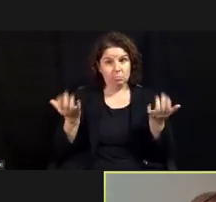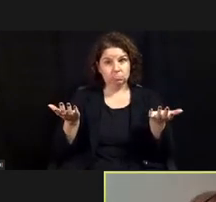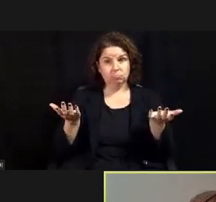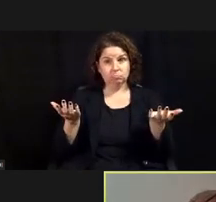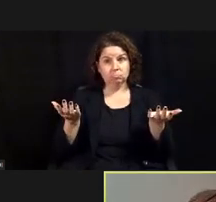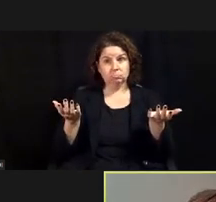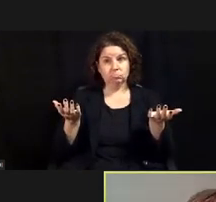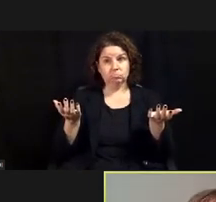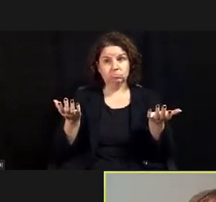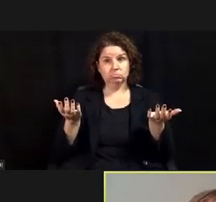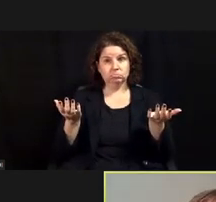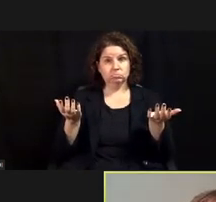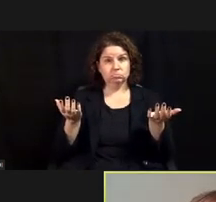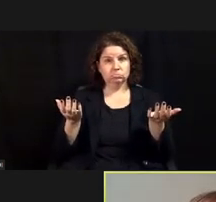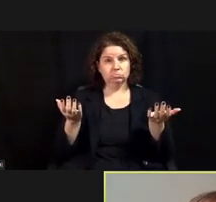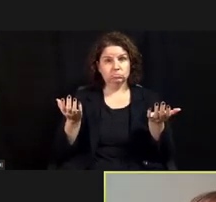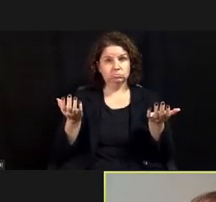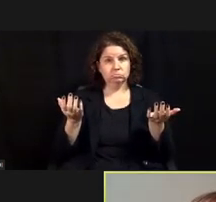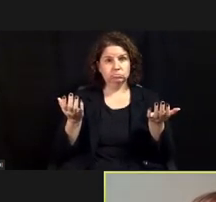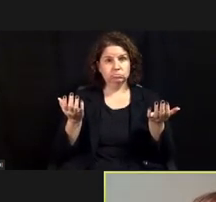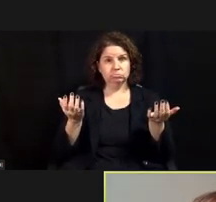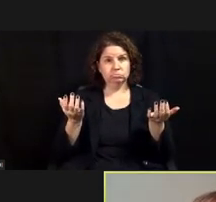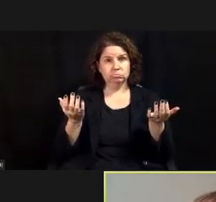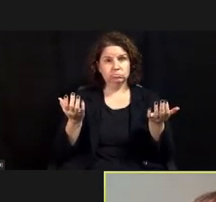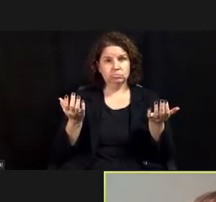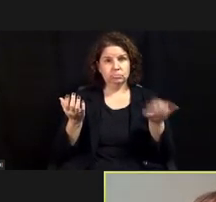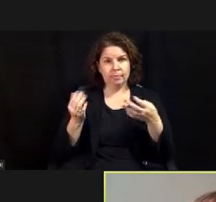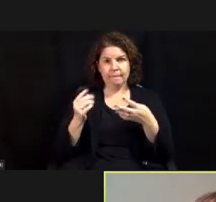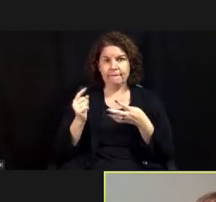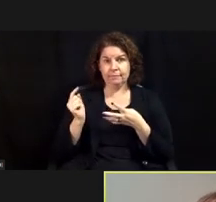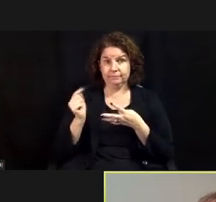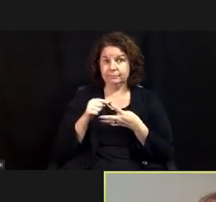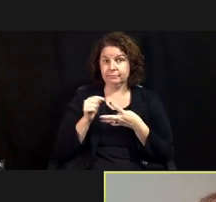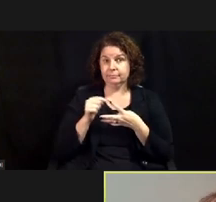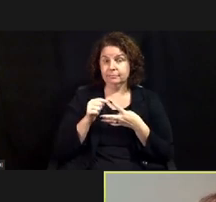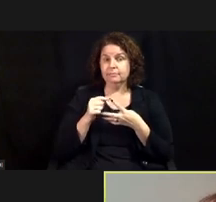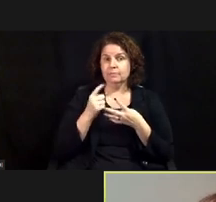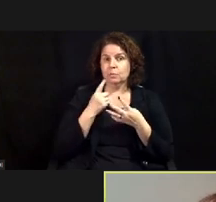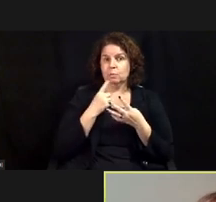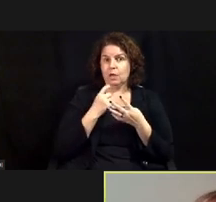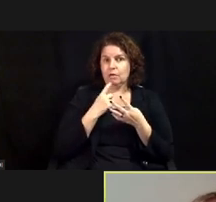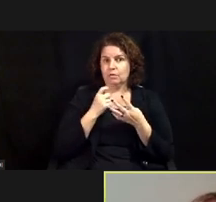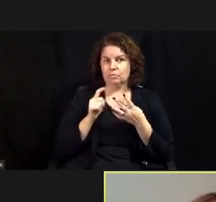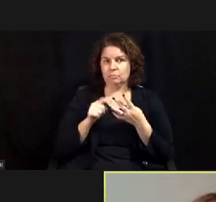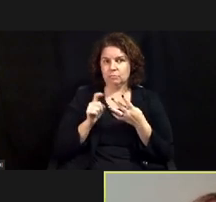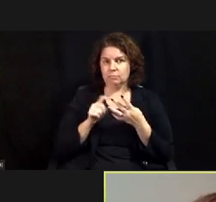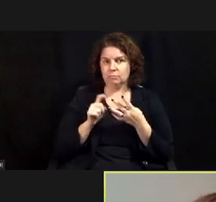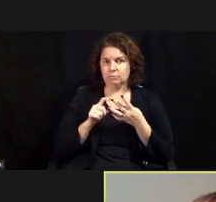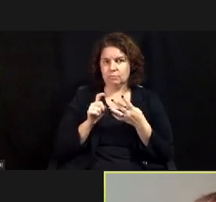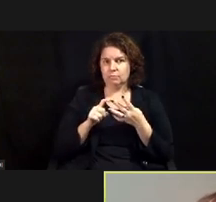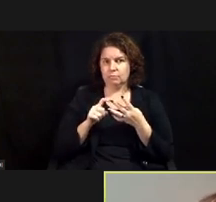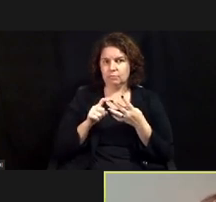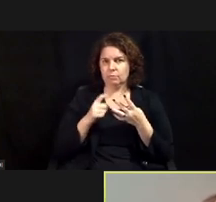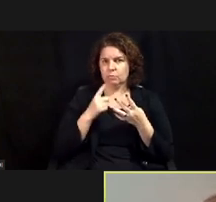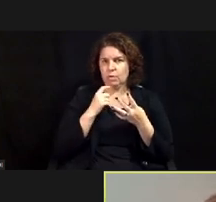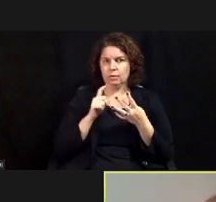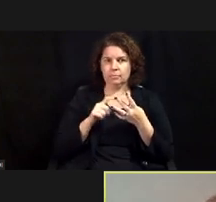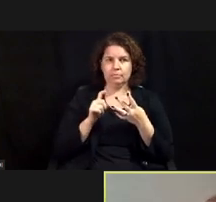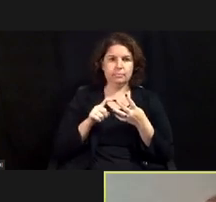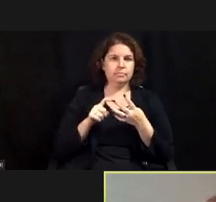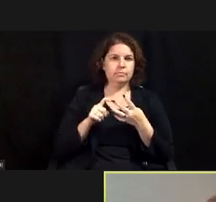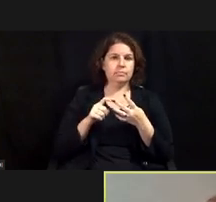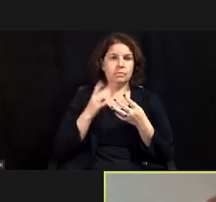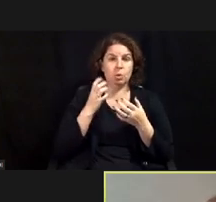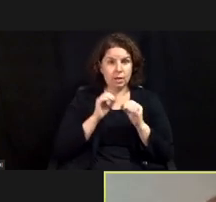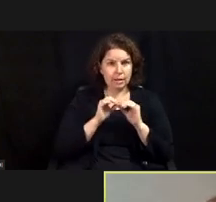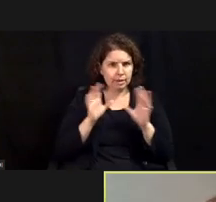If we move into the red tier, which, I think we want to be clear, our trajectory of improvement in Marin